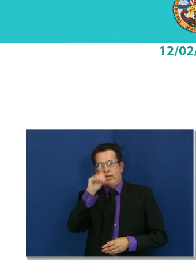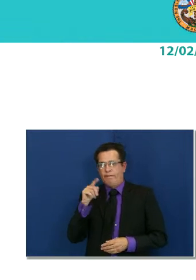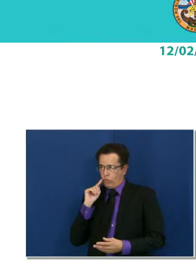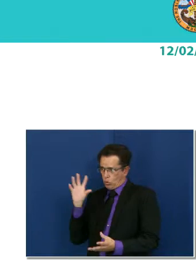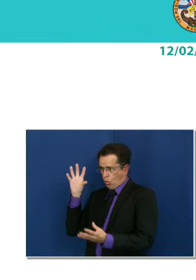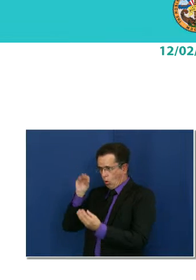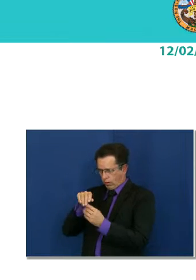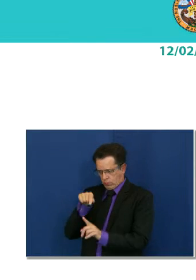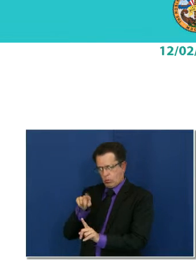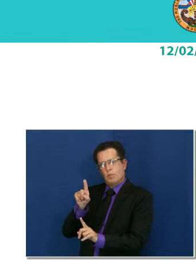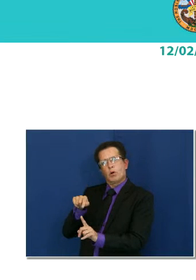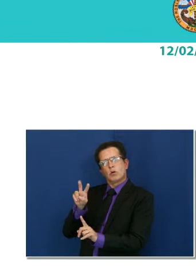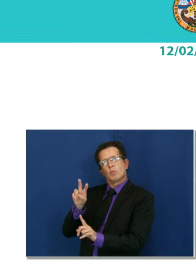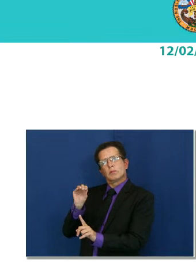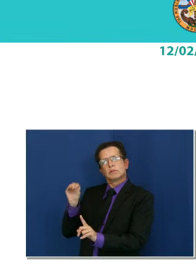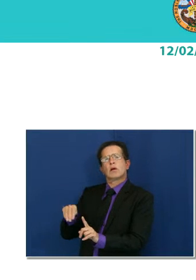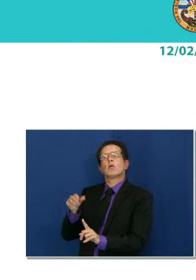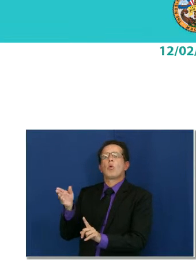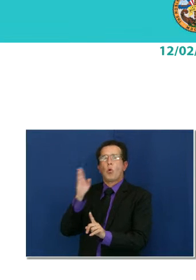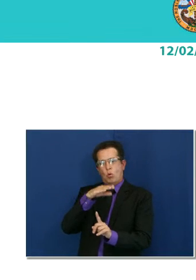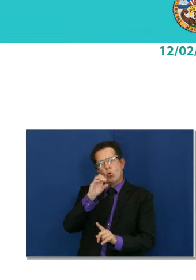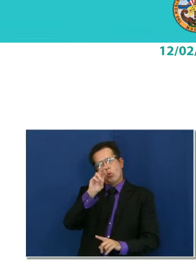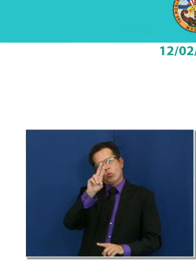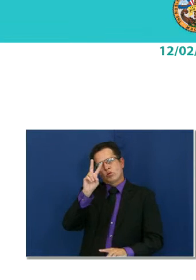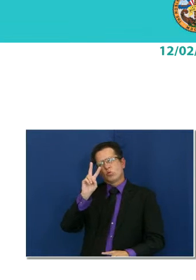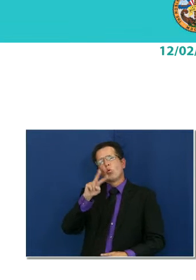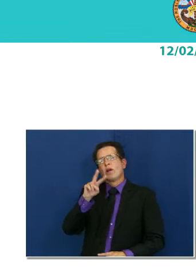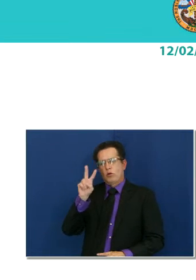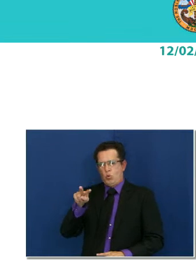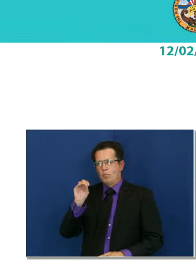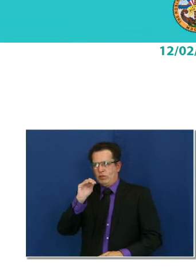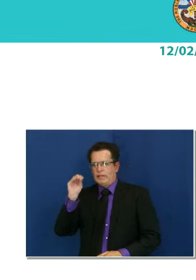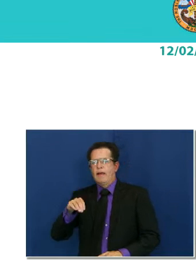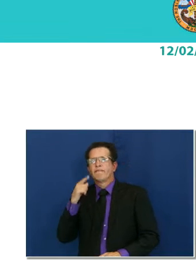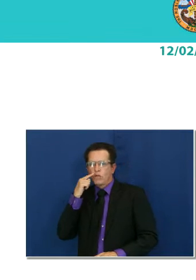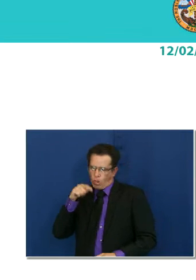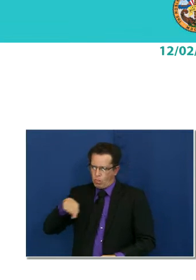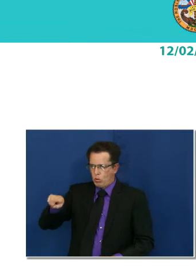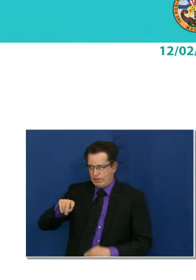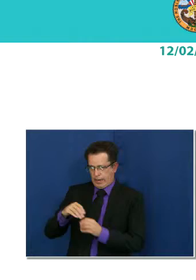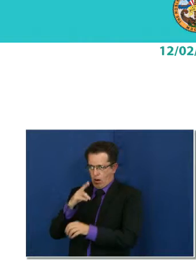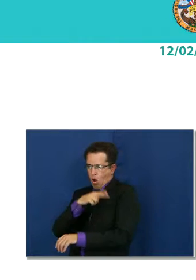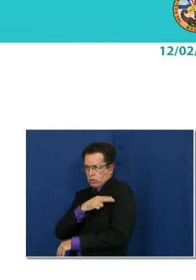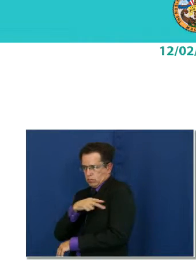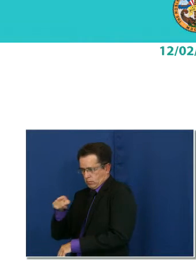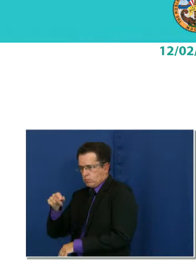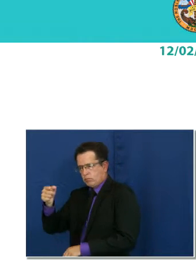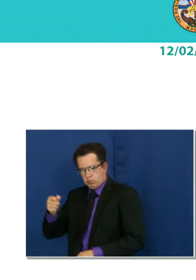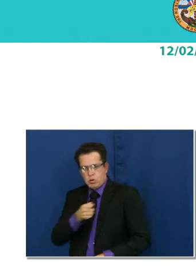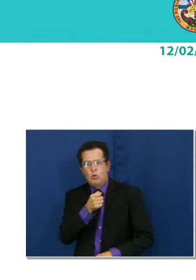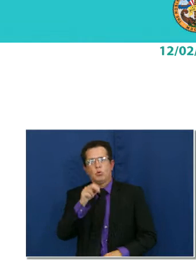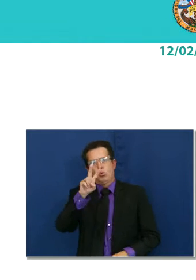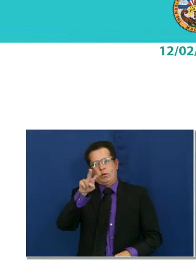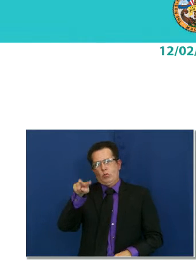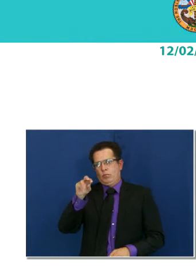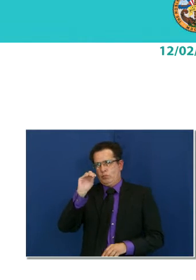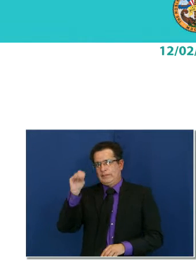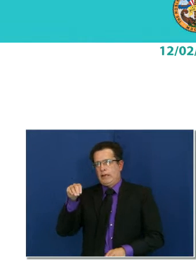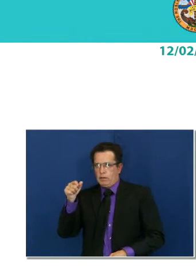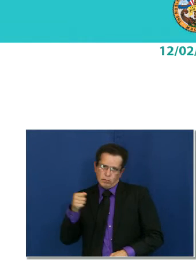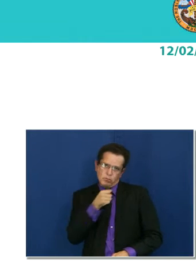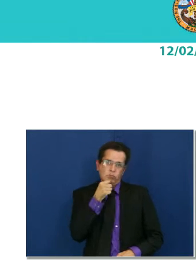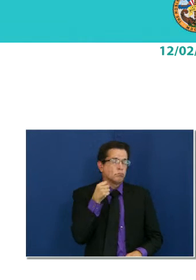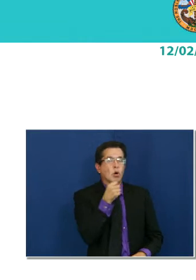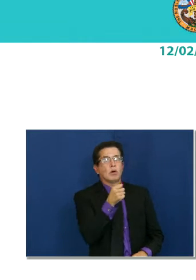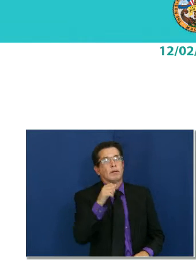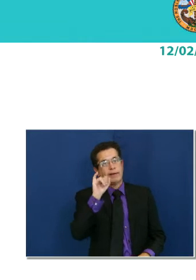of cases, but 22% of the number of those that have been hospitalized. And that